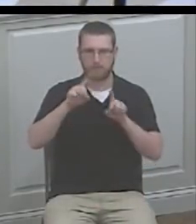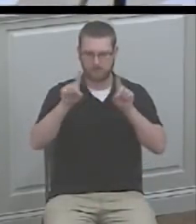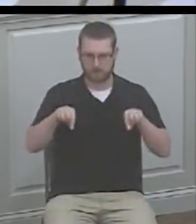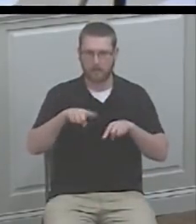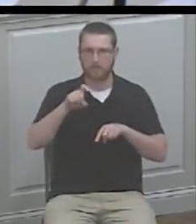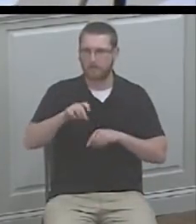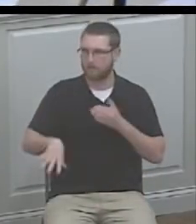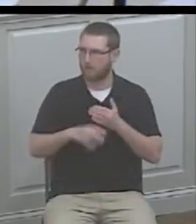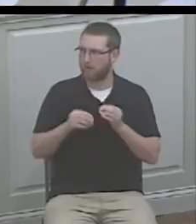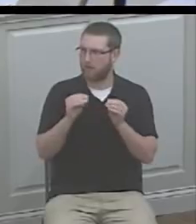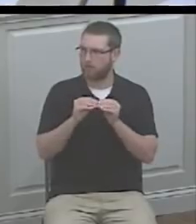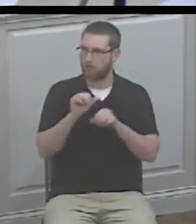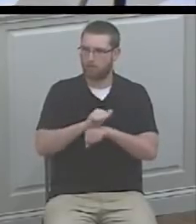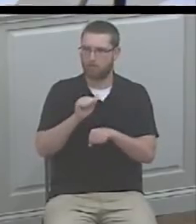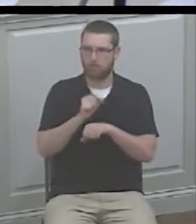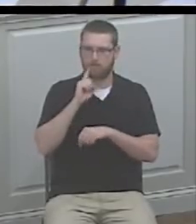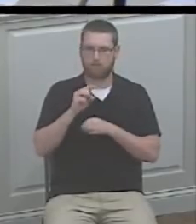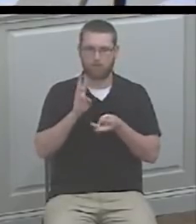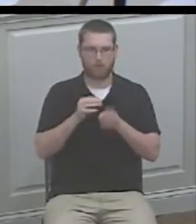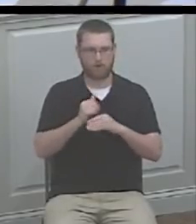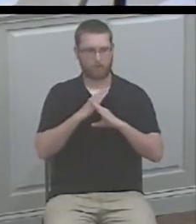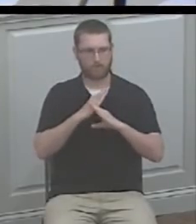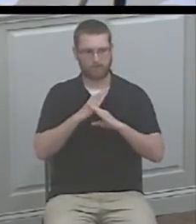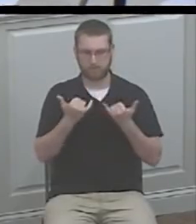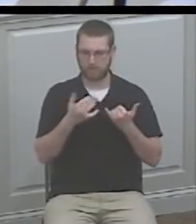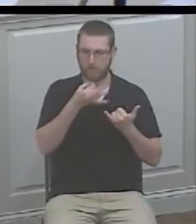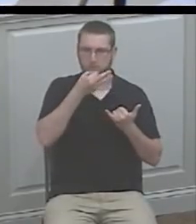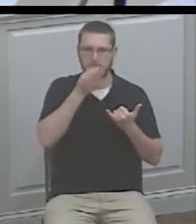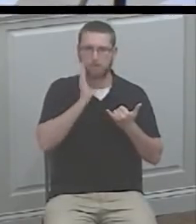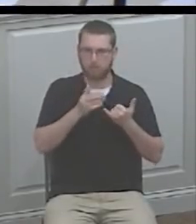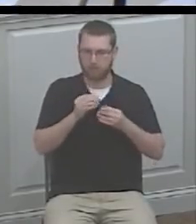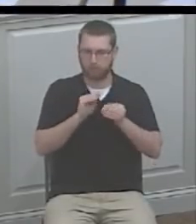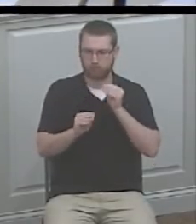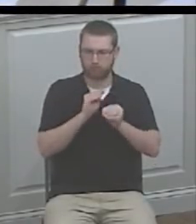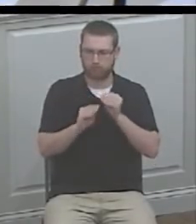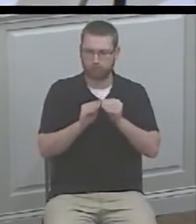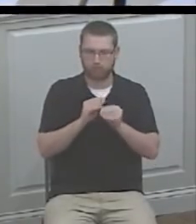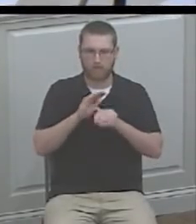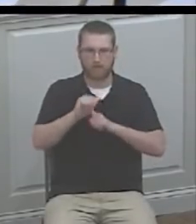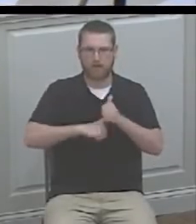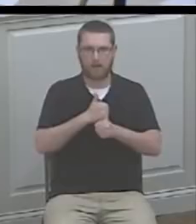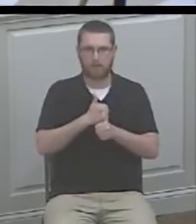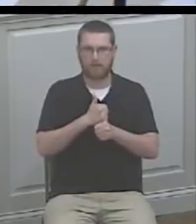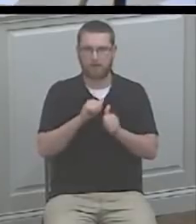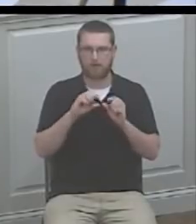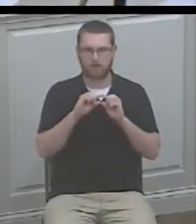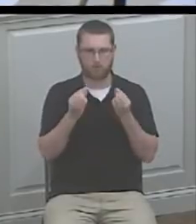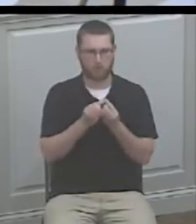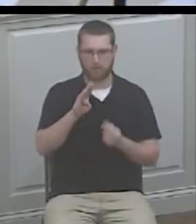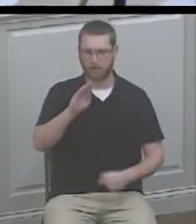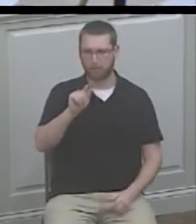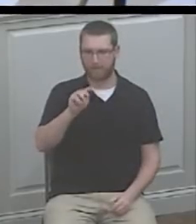additional work to that sign to make it more weatherproof, and we're undertaking that additional work. The alumni group of Bates School